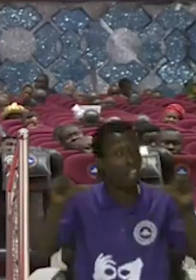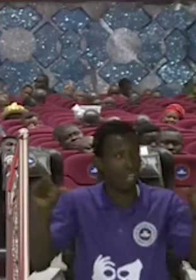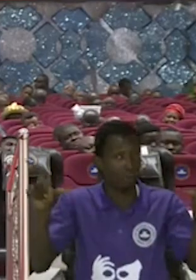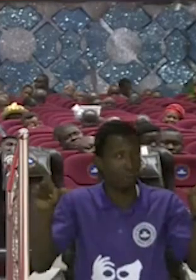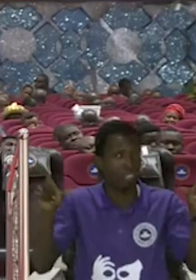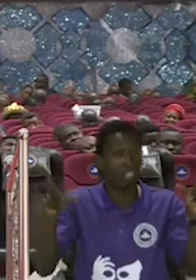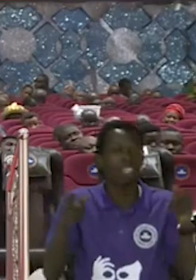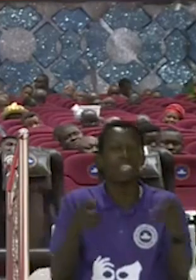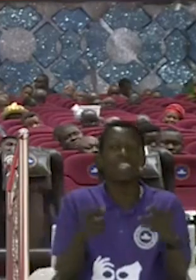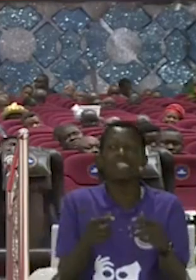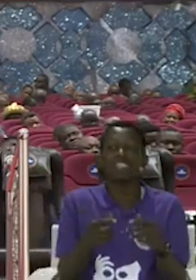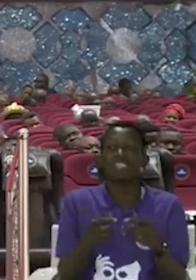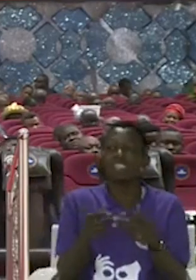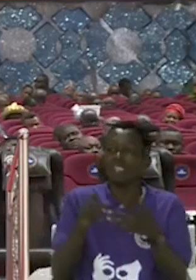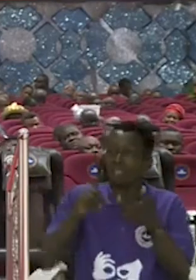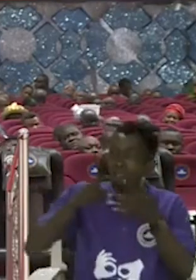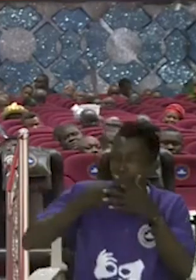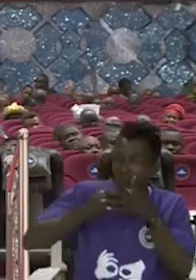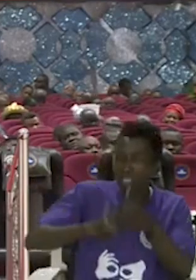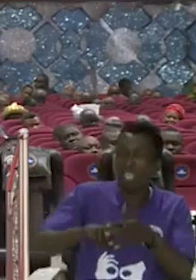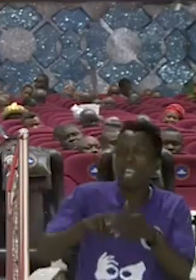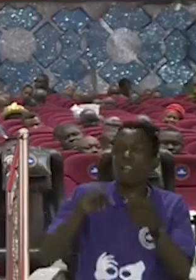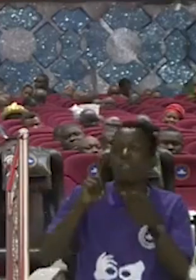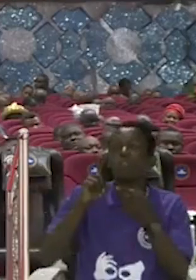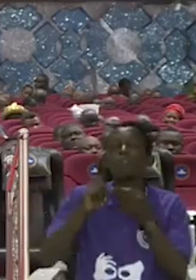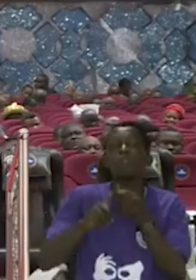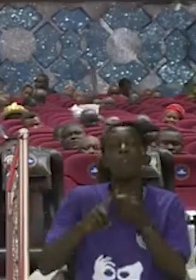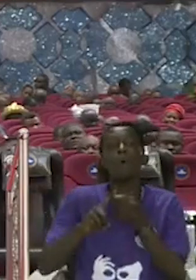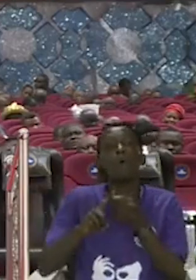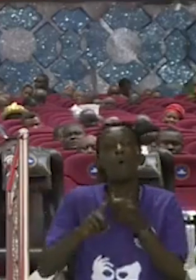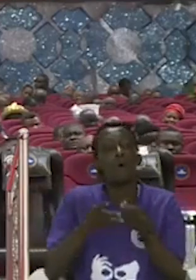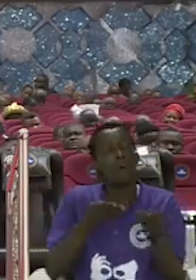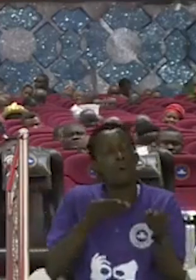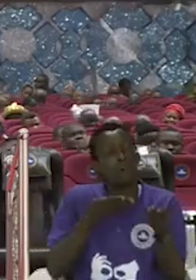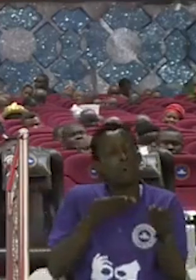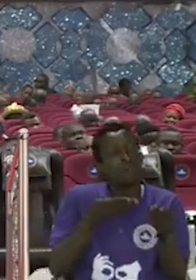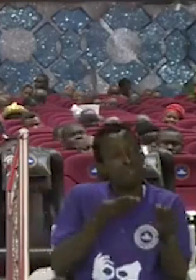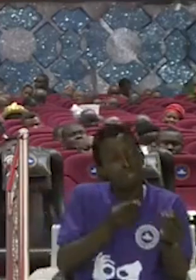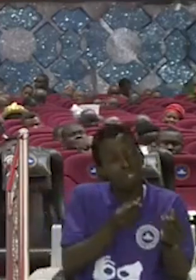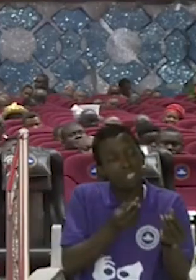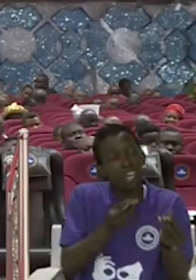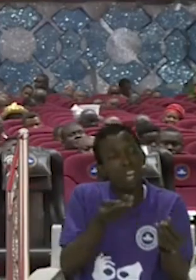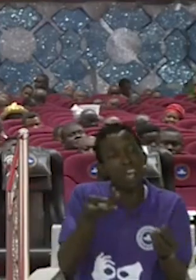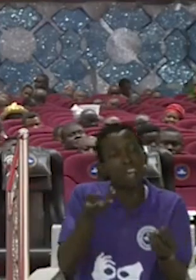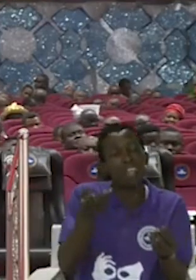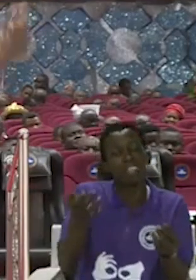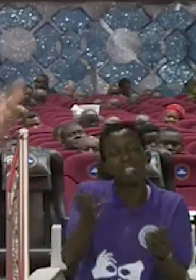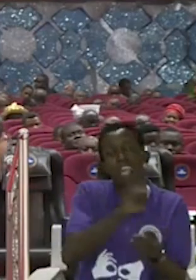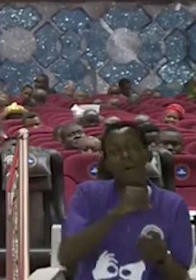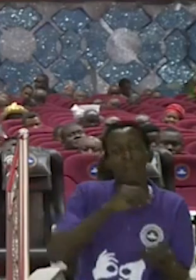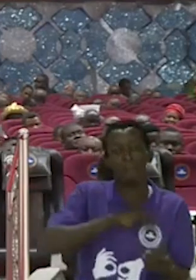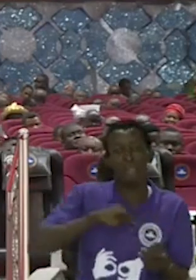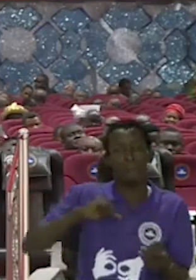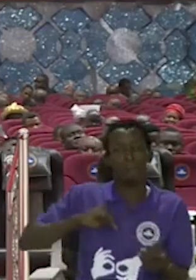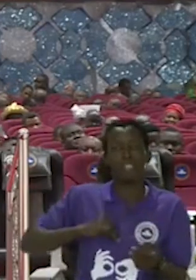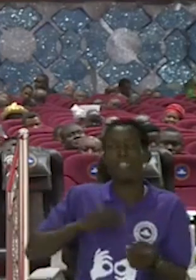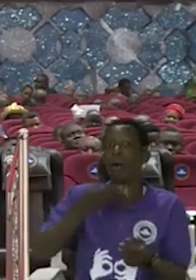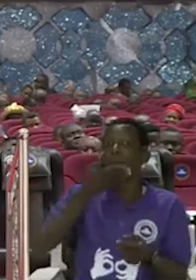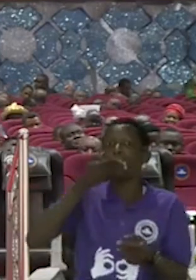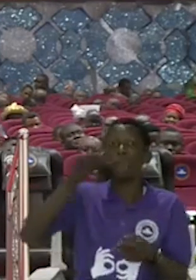began to feed their members better than people who are not of their